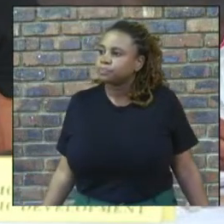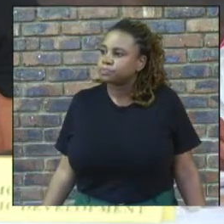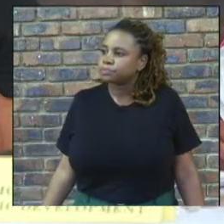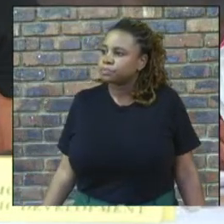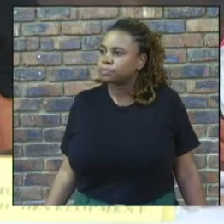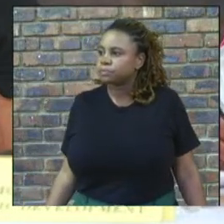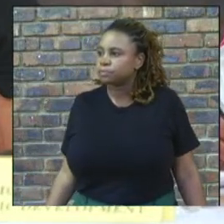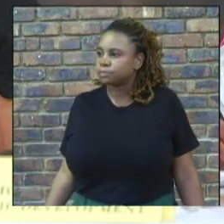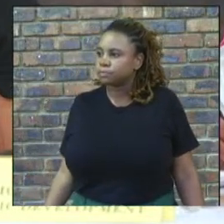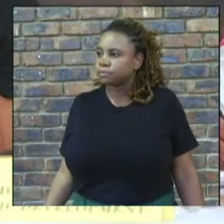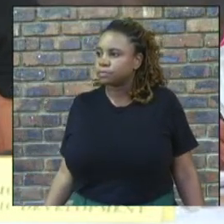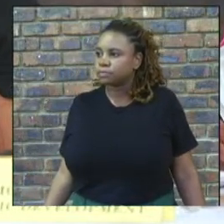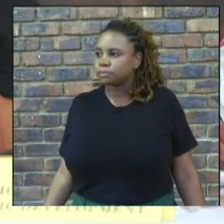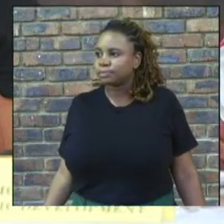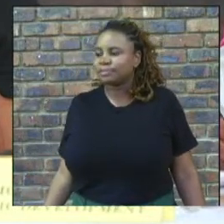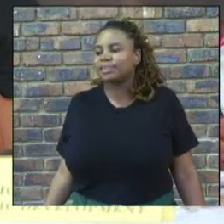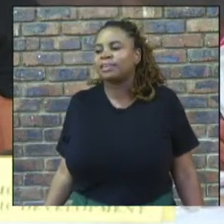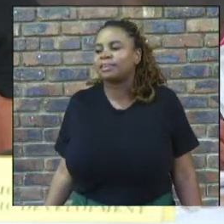tlhombe bo mme.